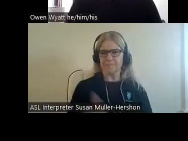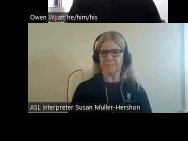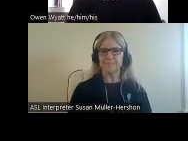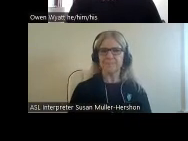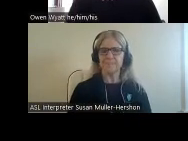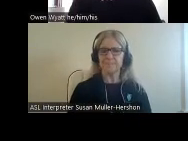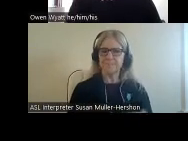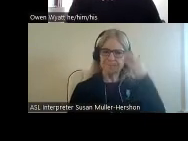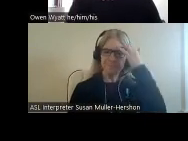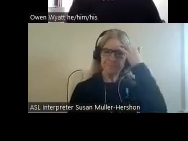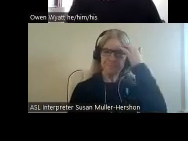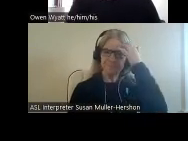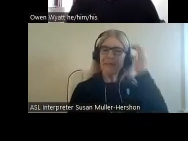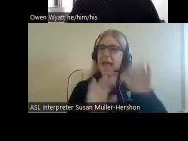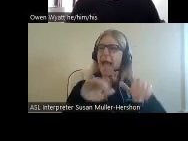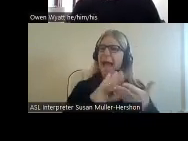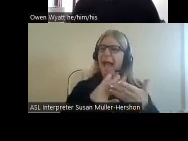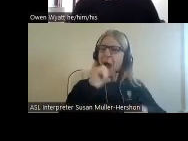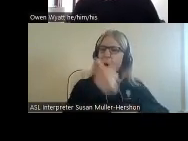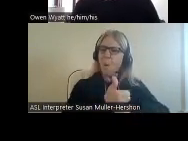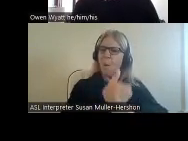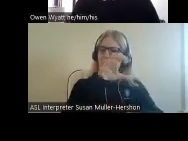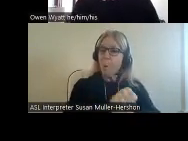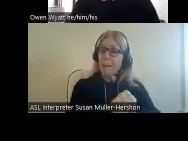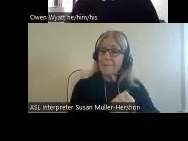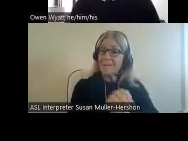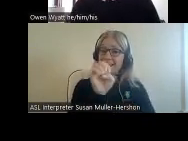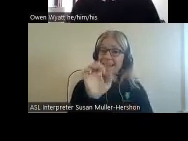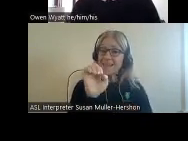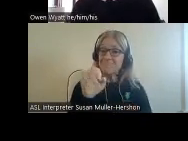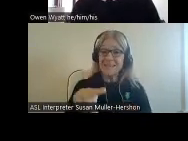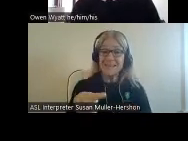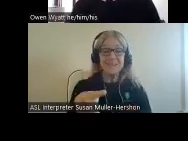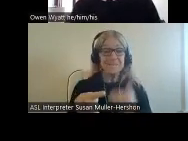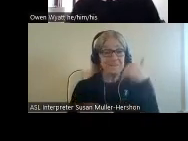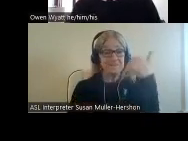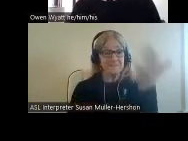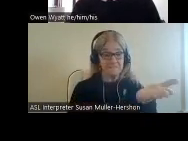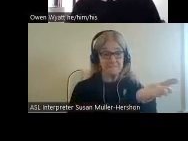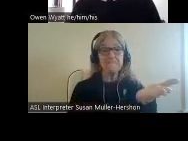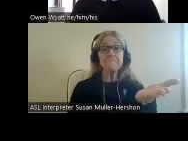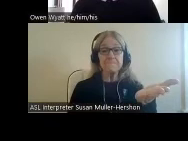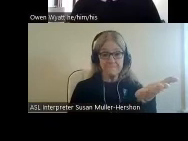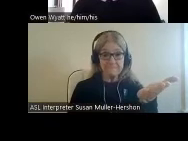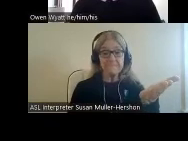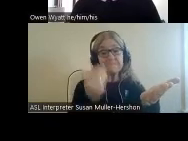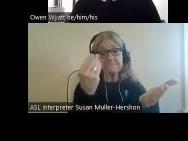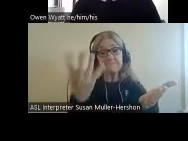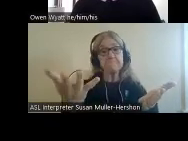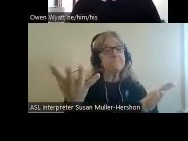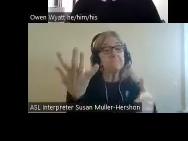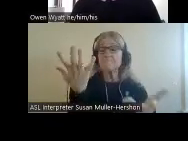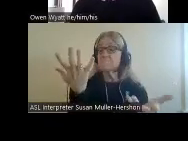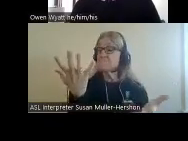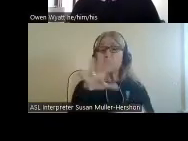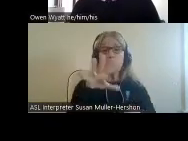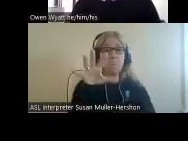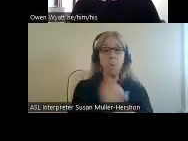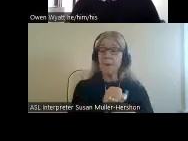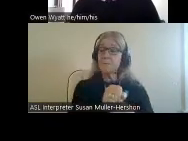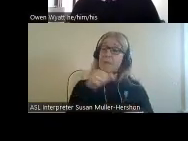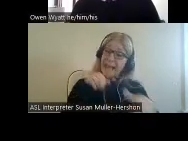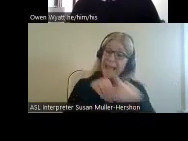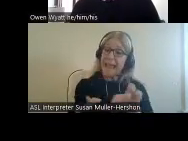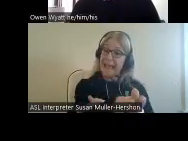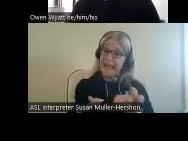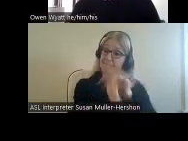So how do you make an appointment at the EAP? Again, like I mentioned earlier, appointments are available in person,